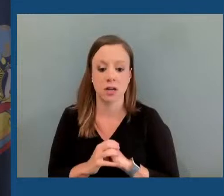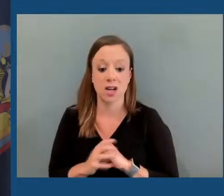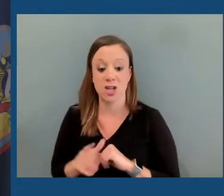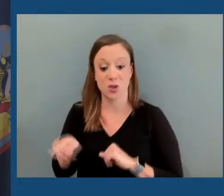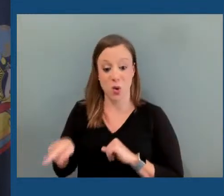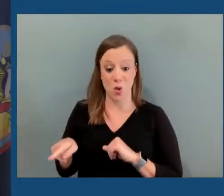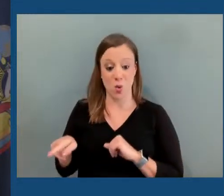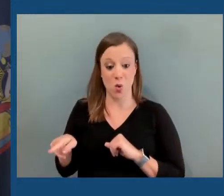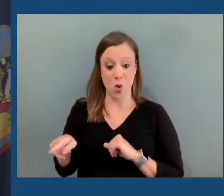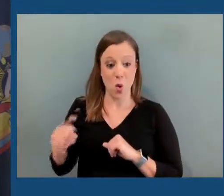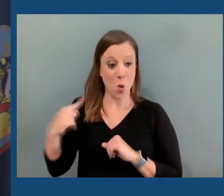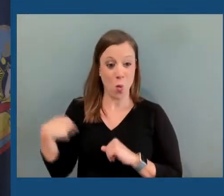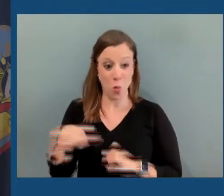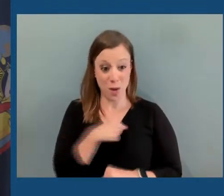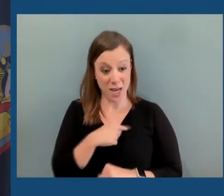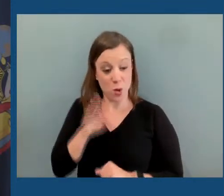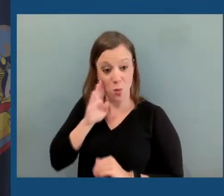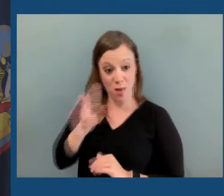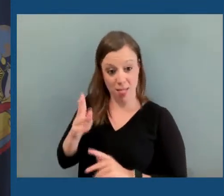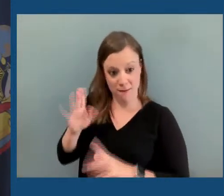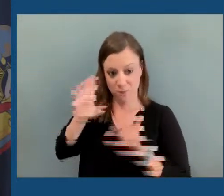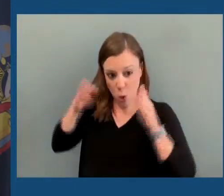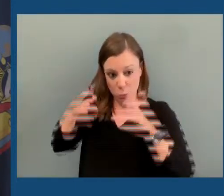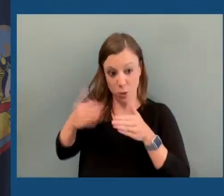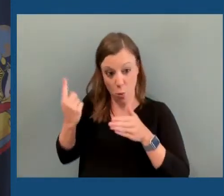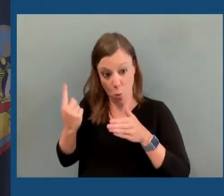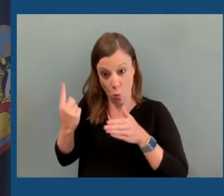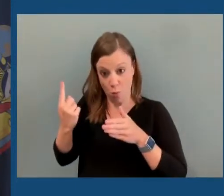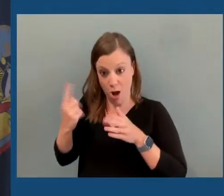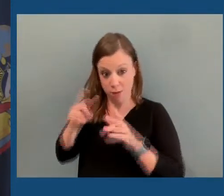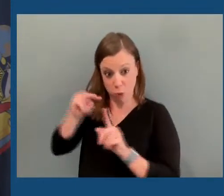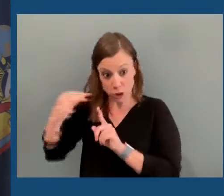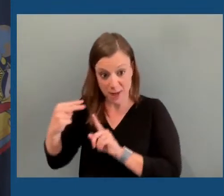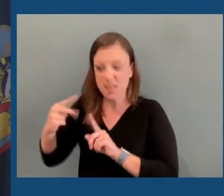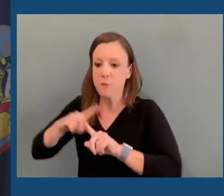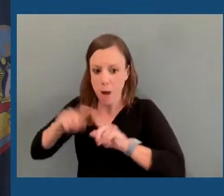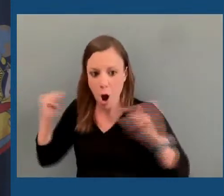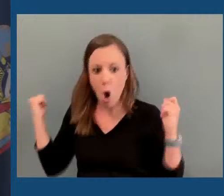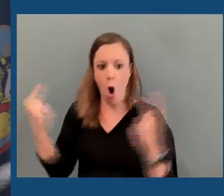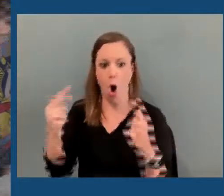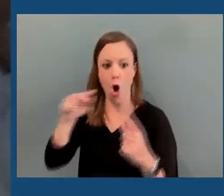one lens, what's in the best interest of all New Yorkers. All right, thanks everybody. Appreciate your time.